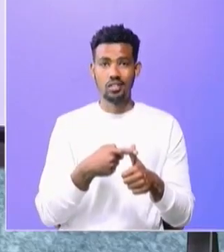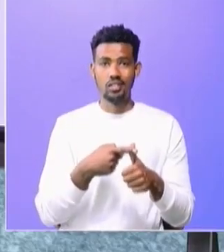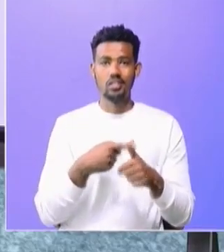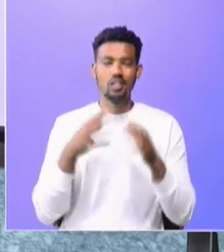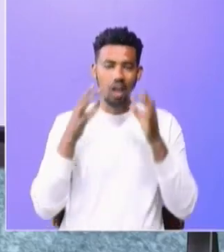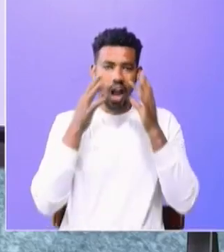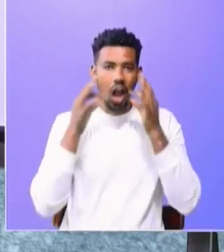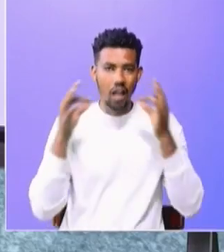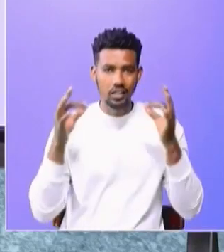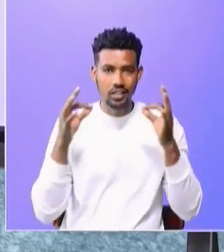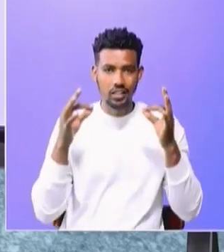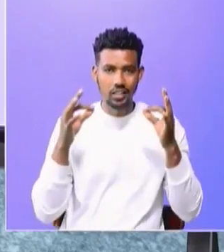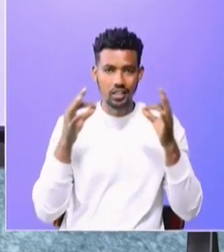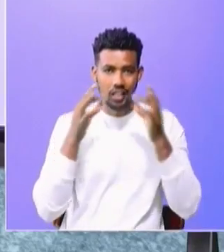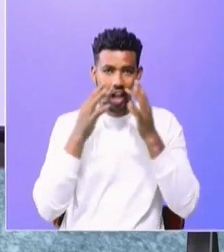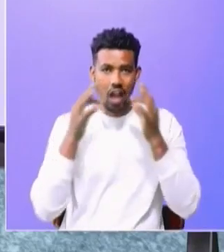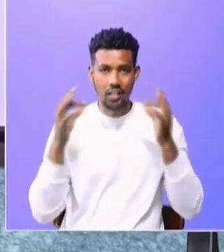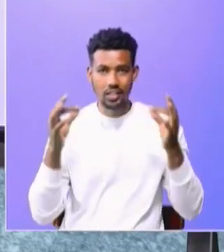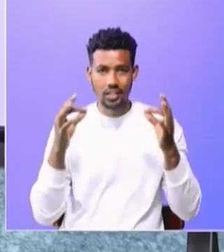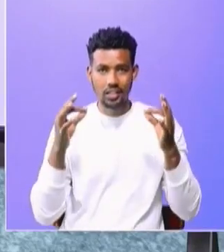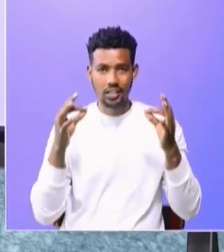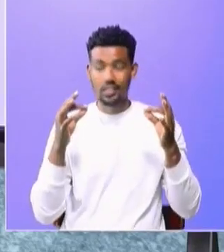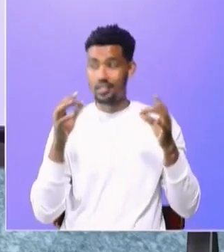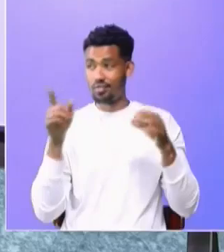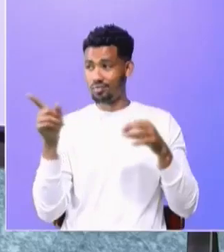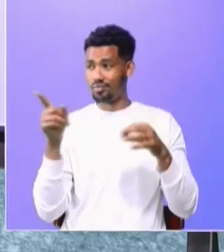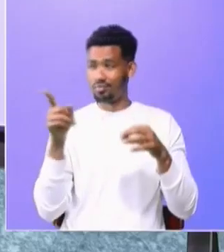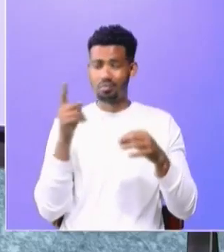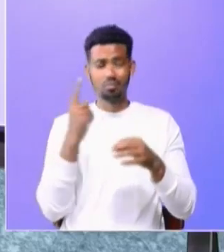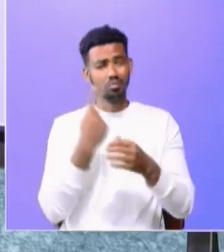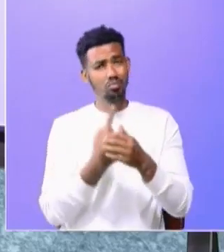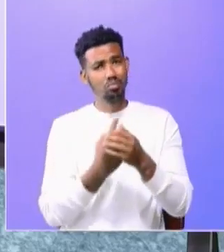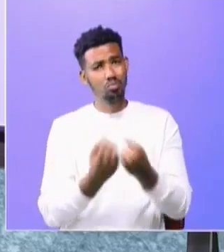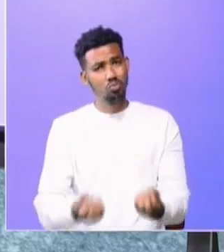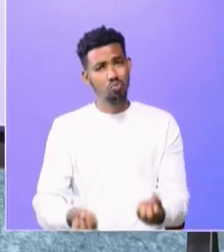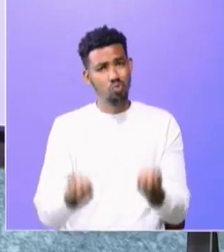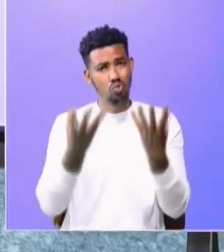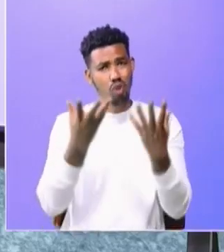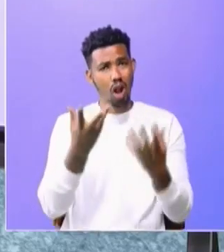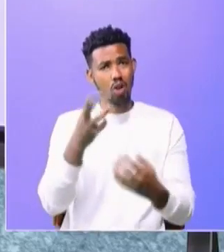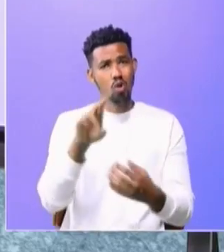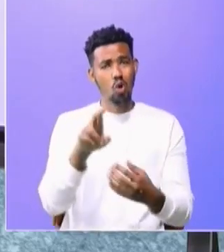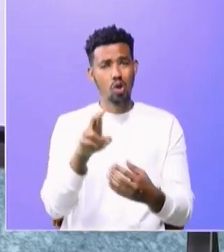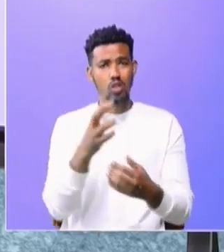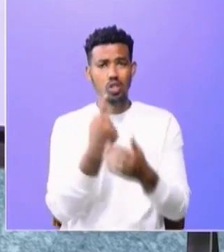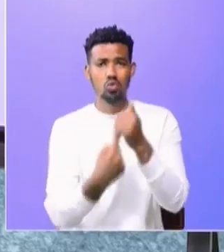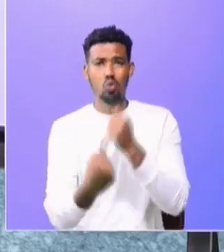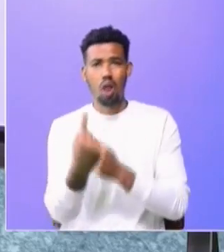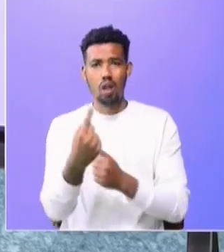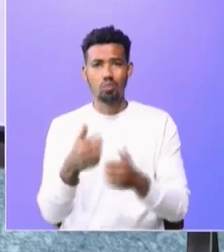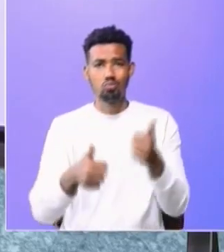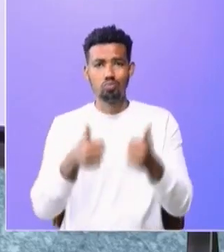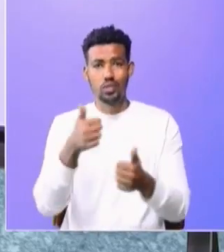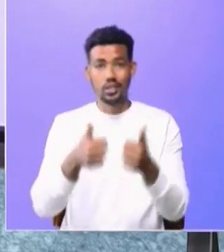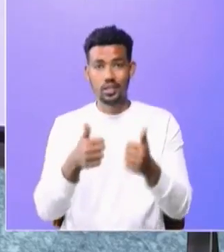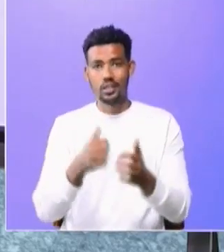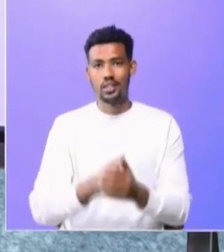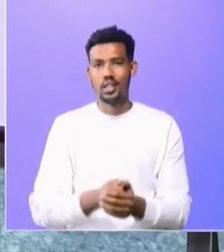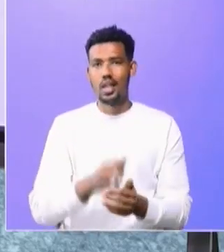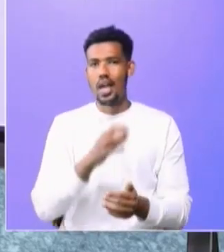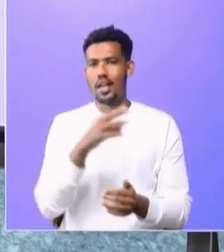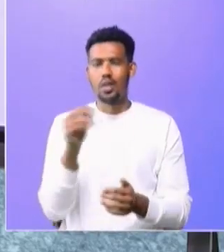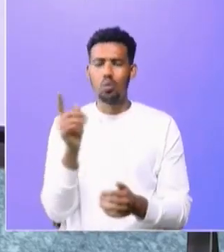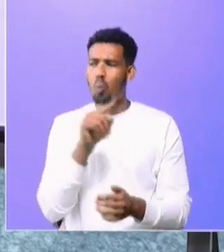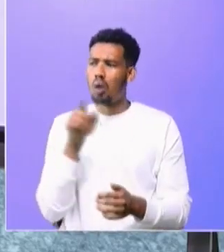Cat. Cat. Is this plural or singular? And also, what